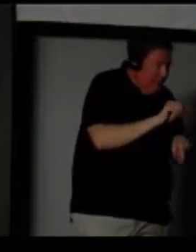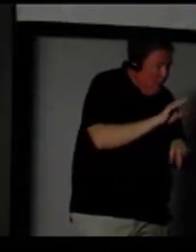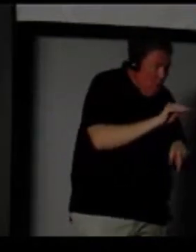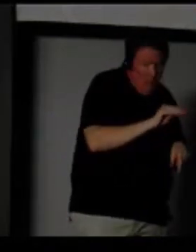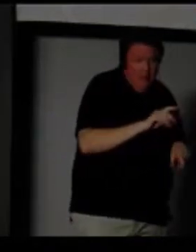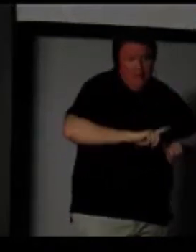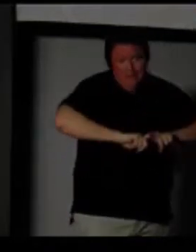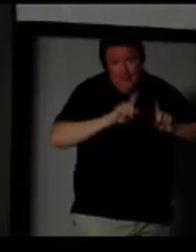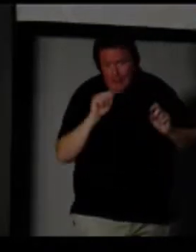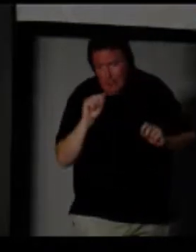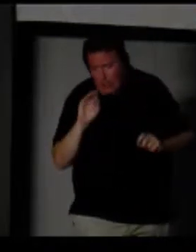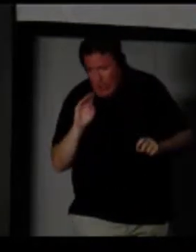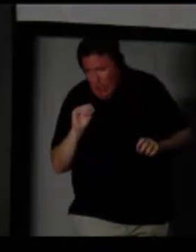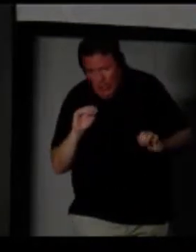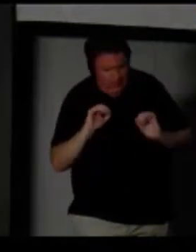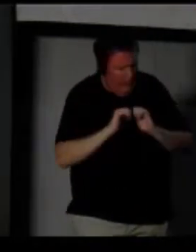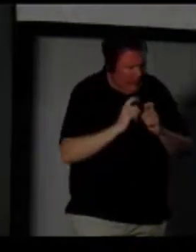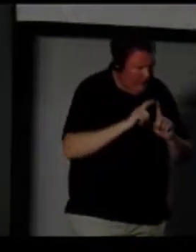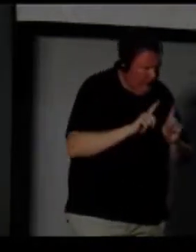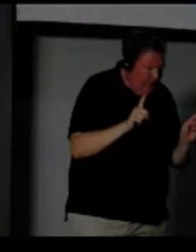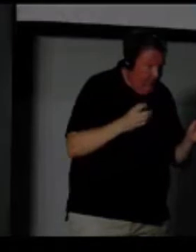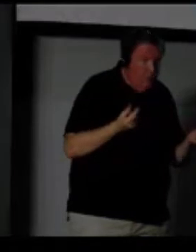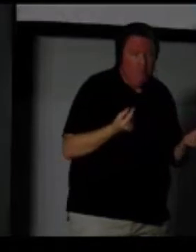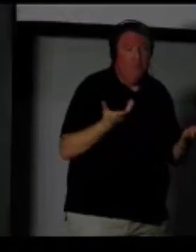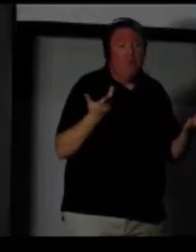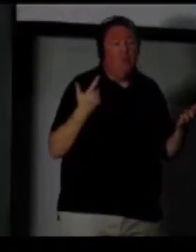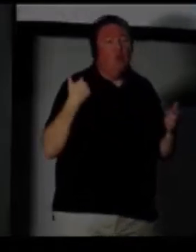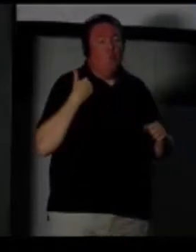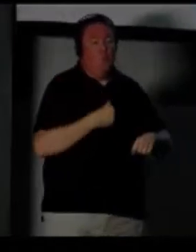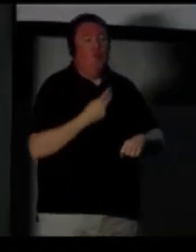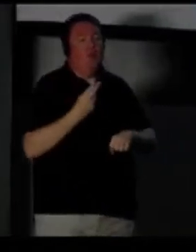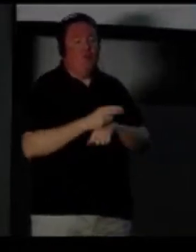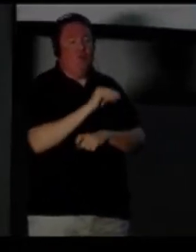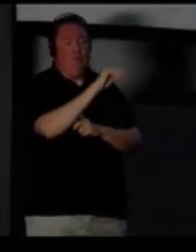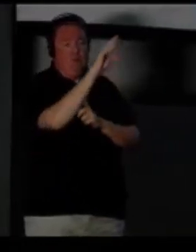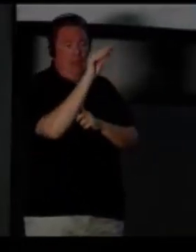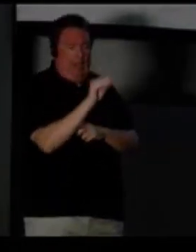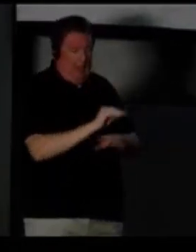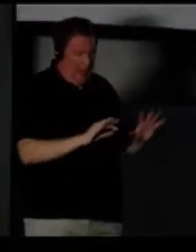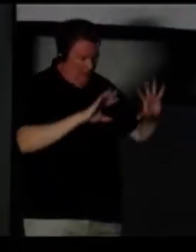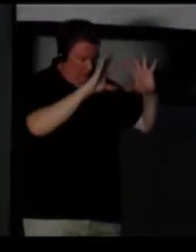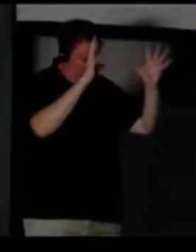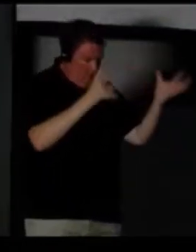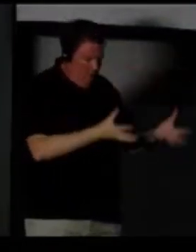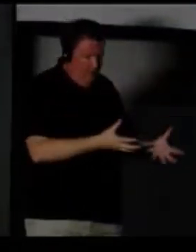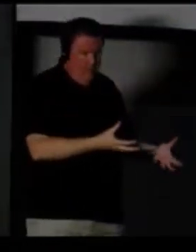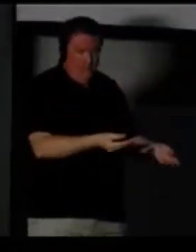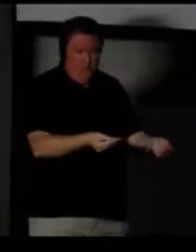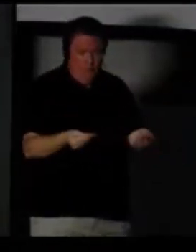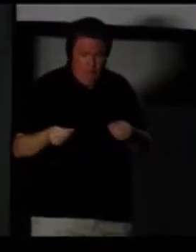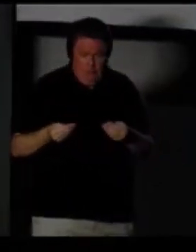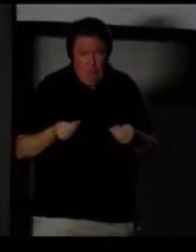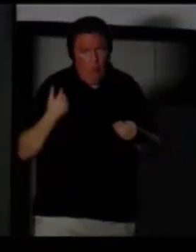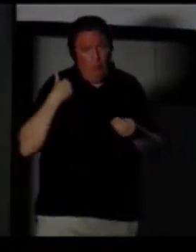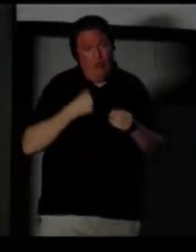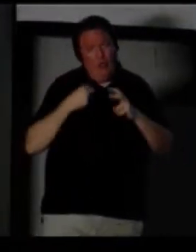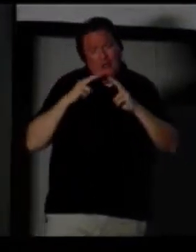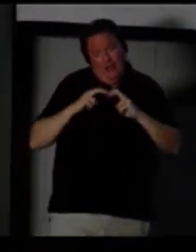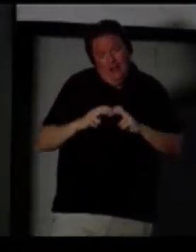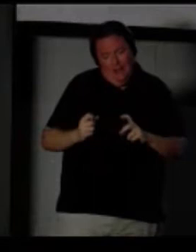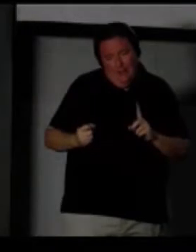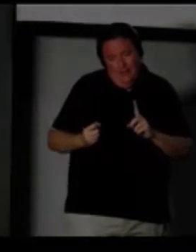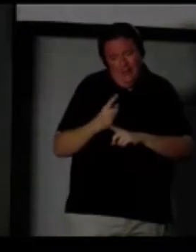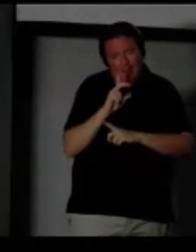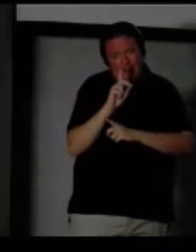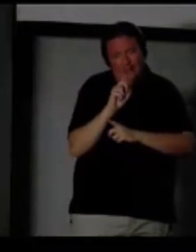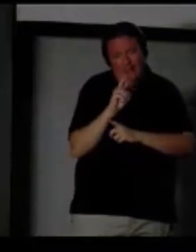differ? And again, thanks to the 3D digitization, deviation analysis of the